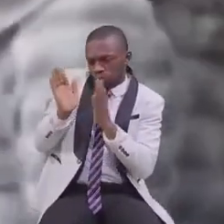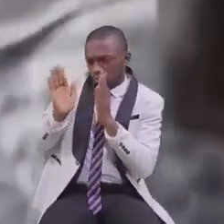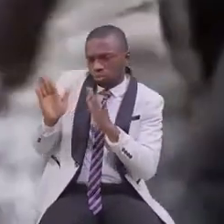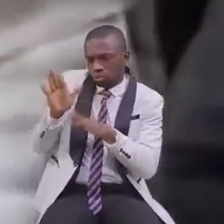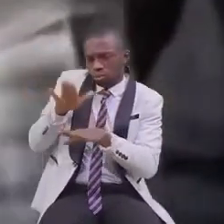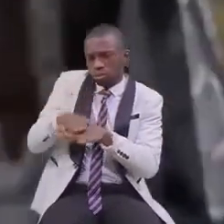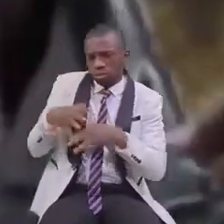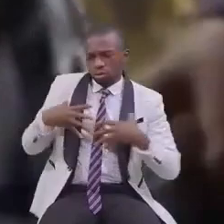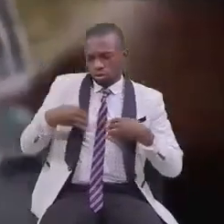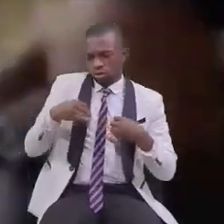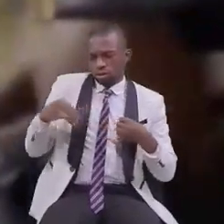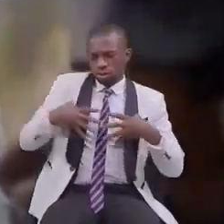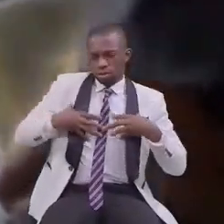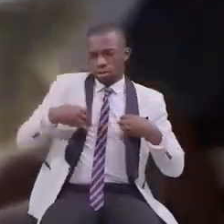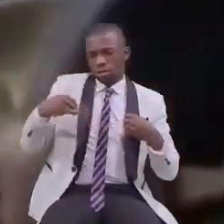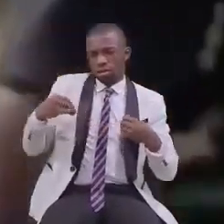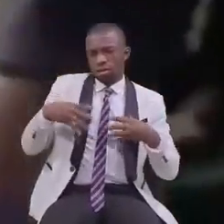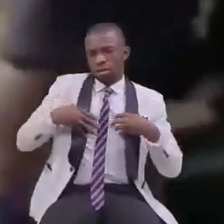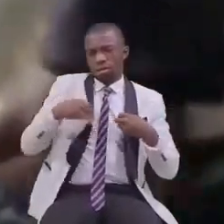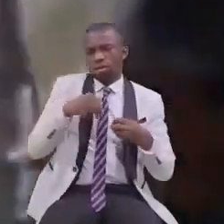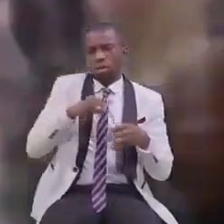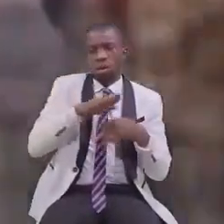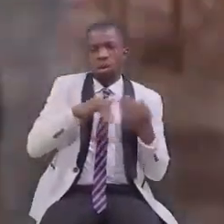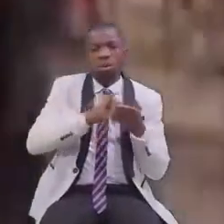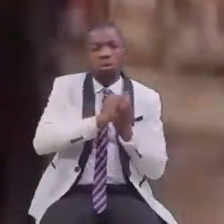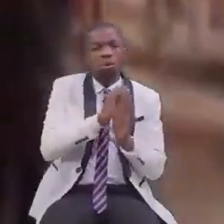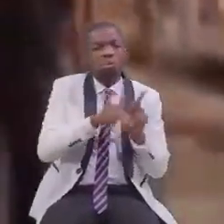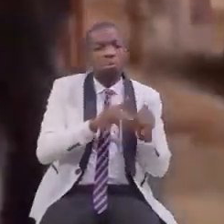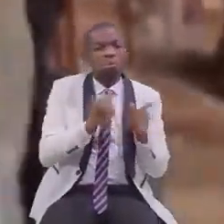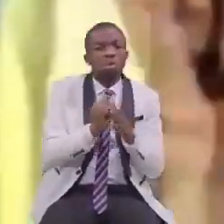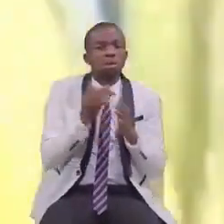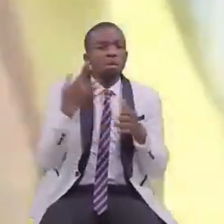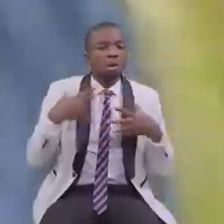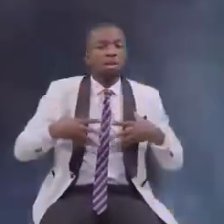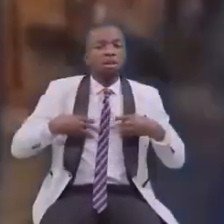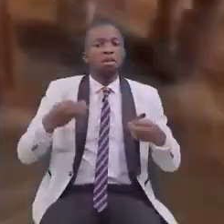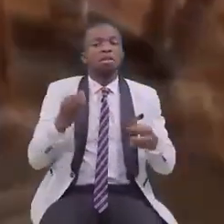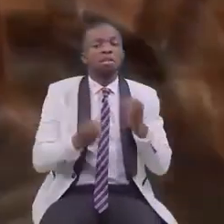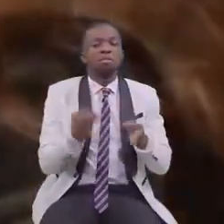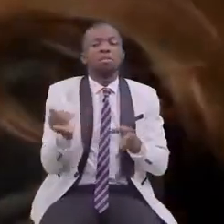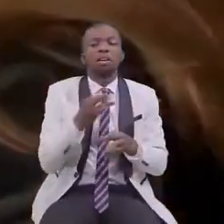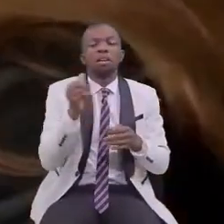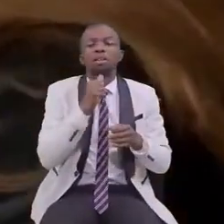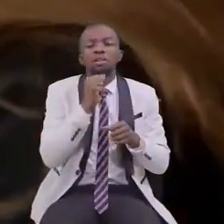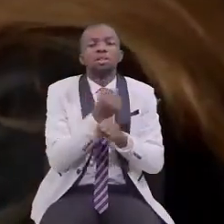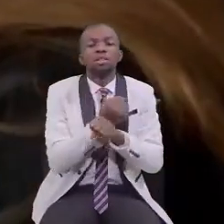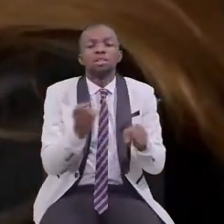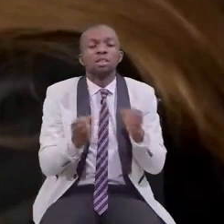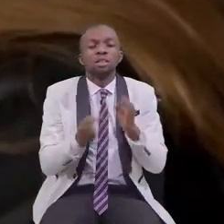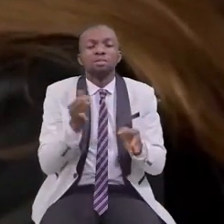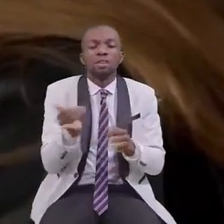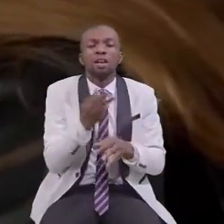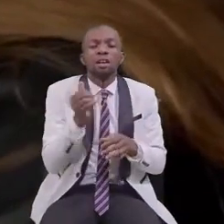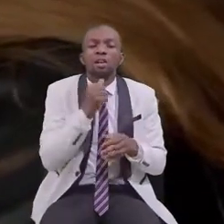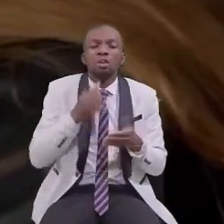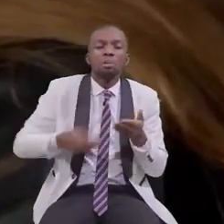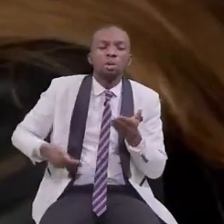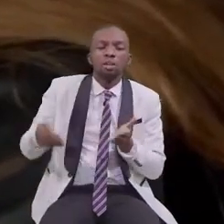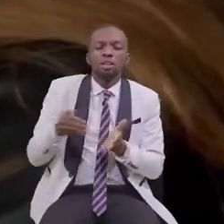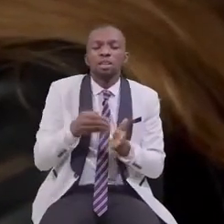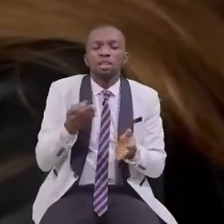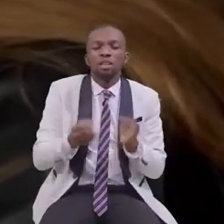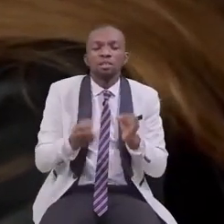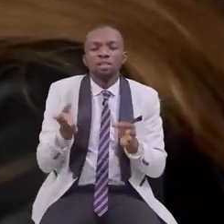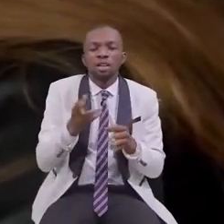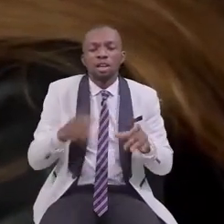healing, all those people that were healed, if they are not saved, if they are not born again, if their lives